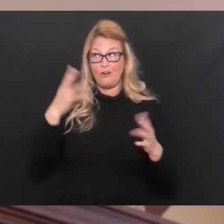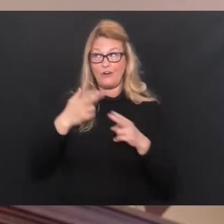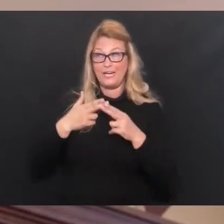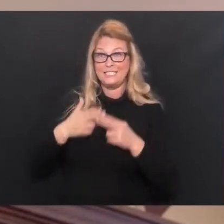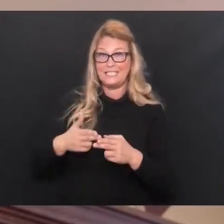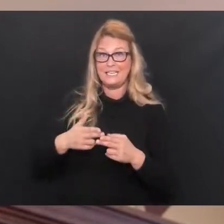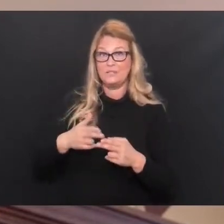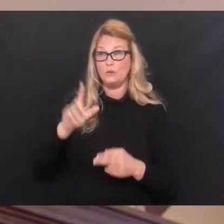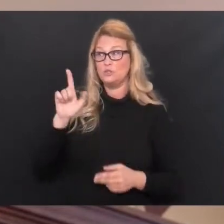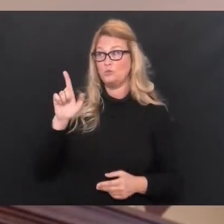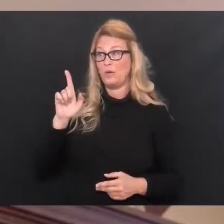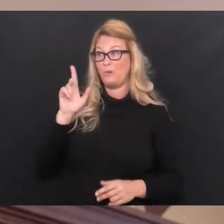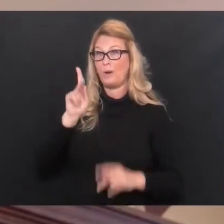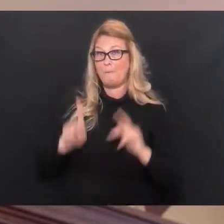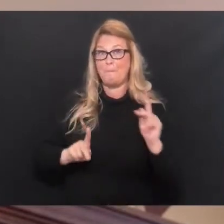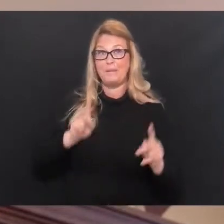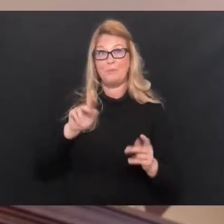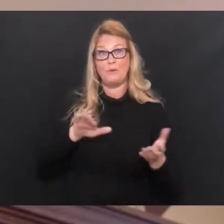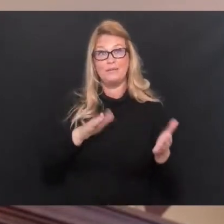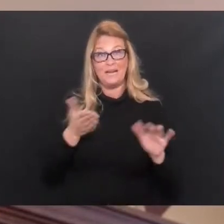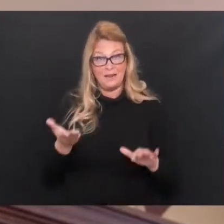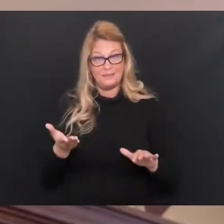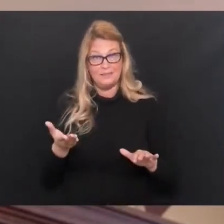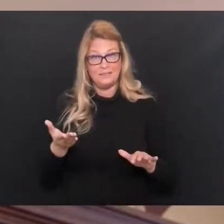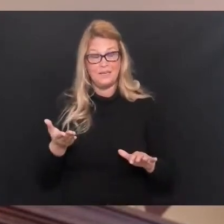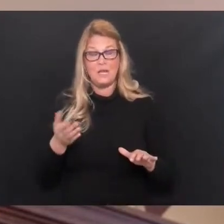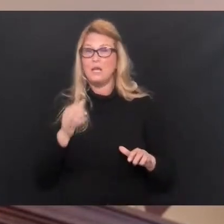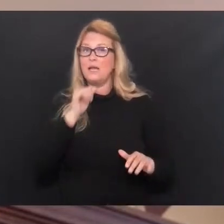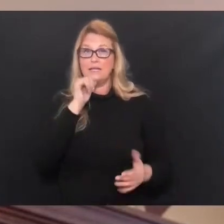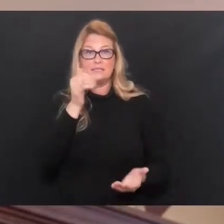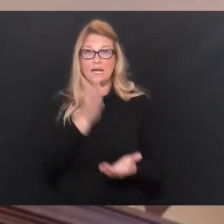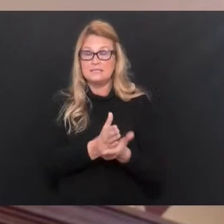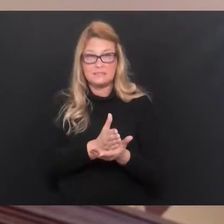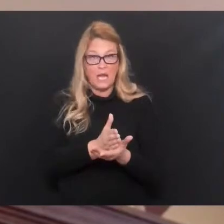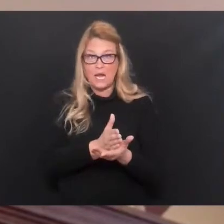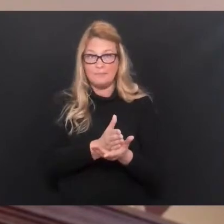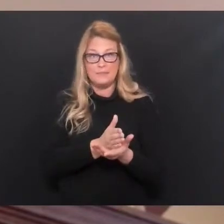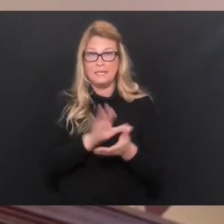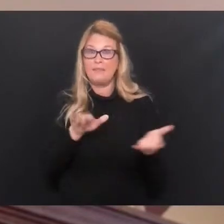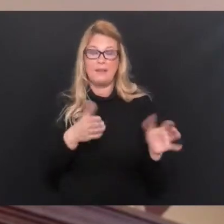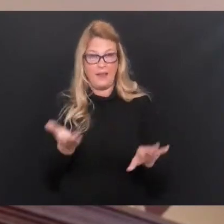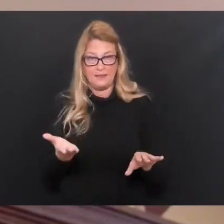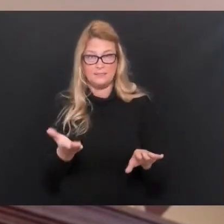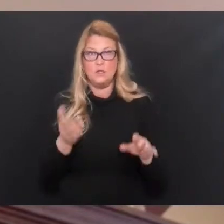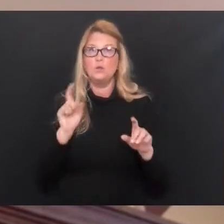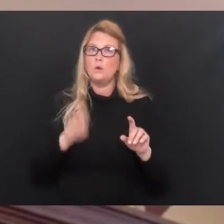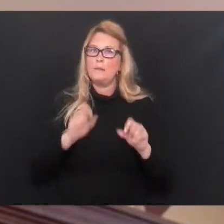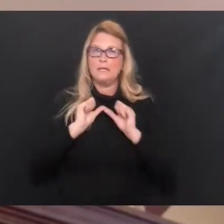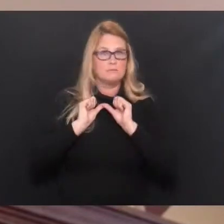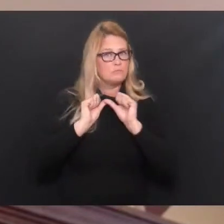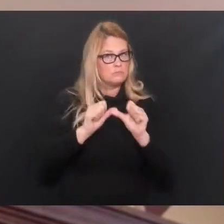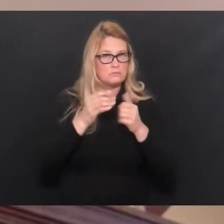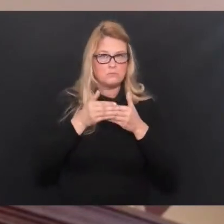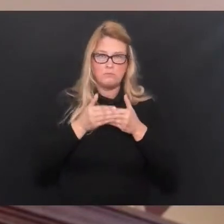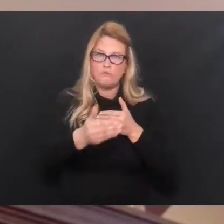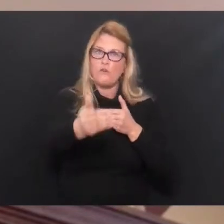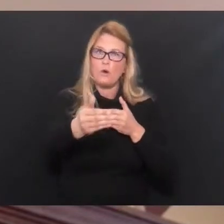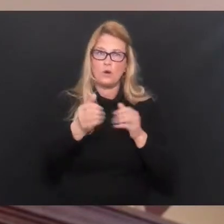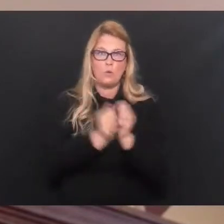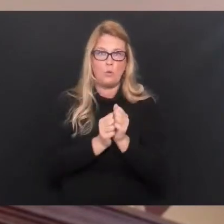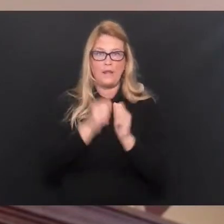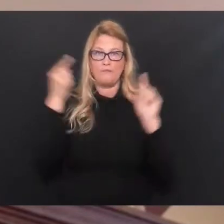the 21 West Virginians we lost, it has not stopped it. So we've got to go forward with the governor's objective